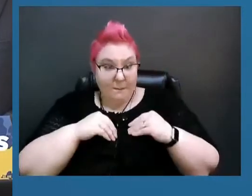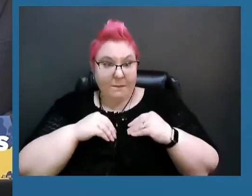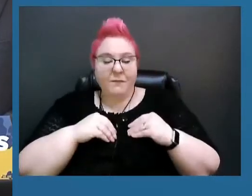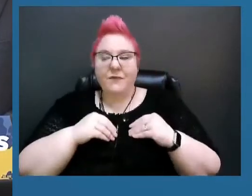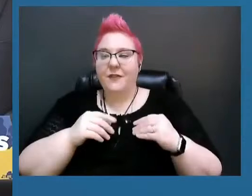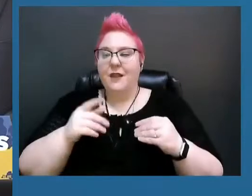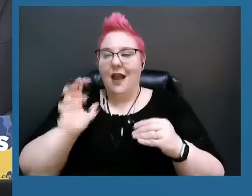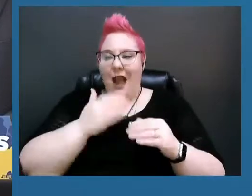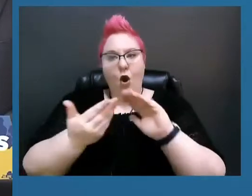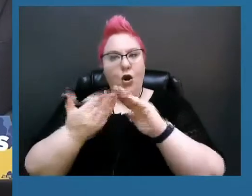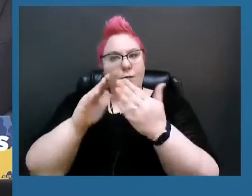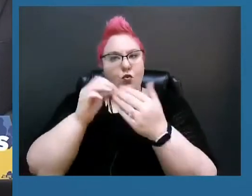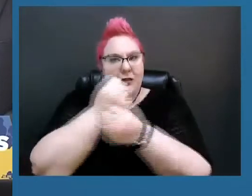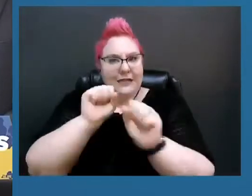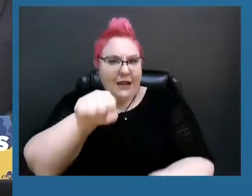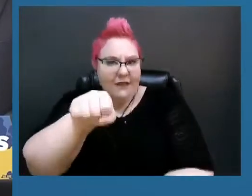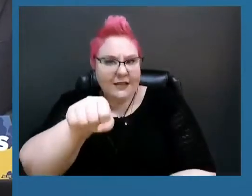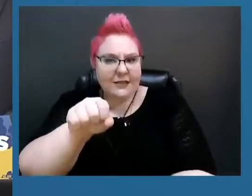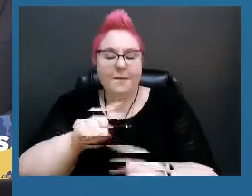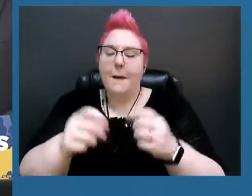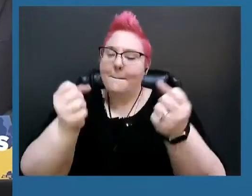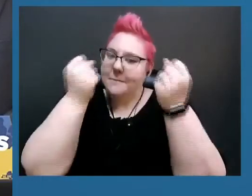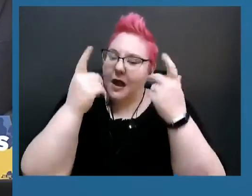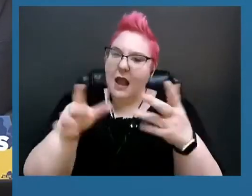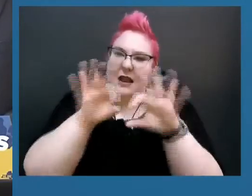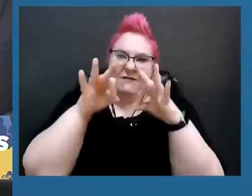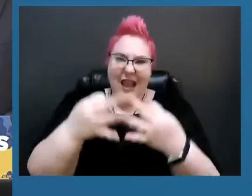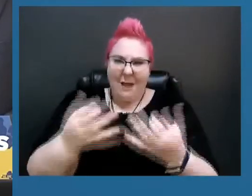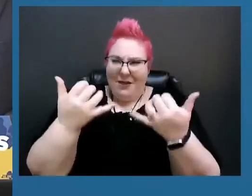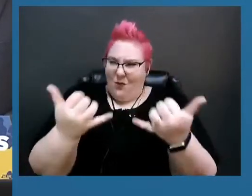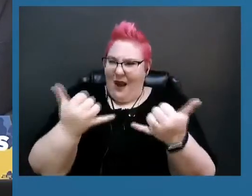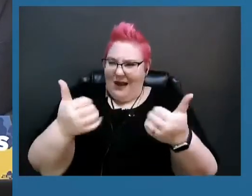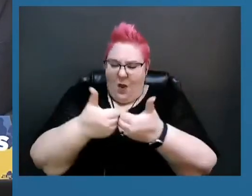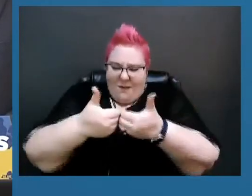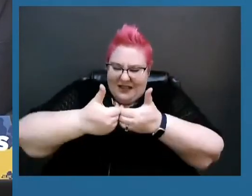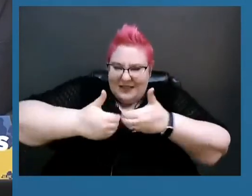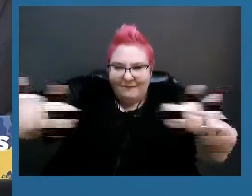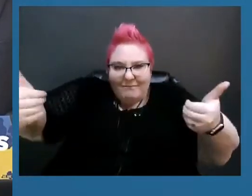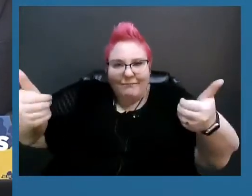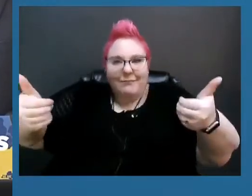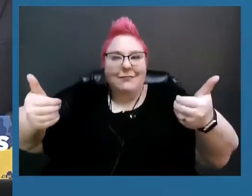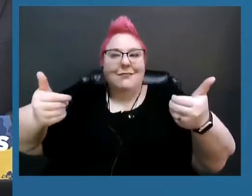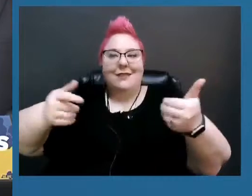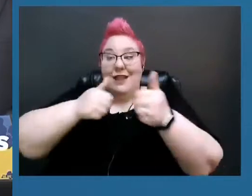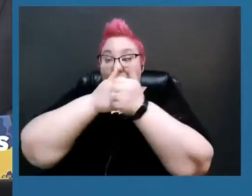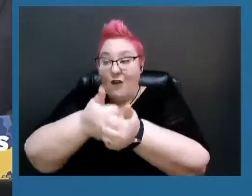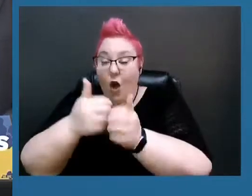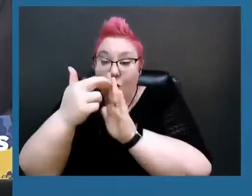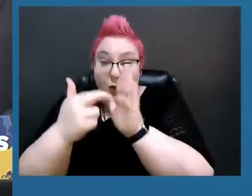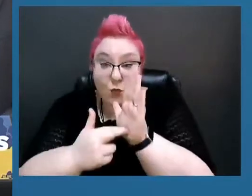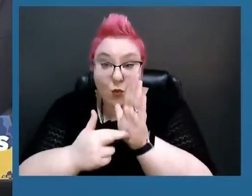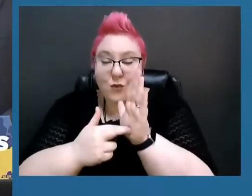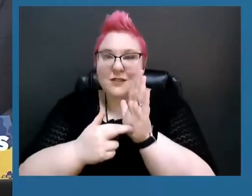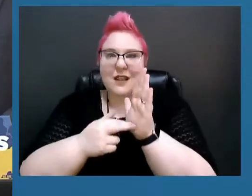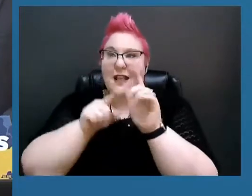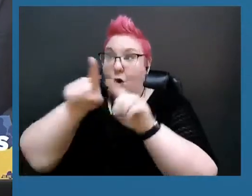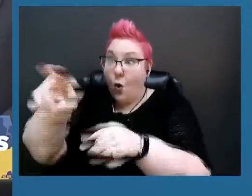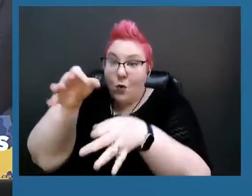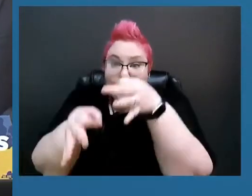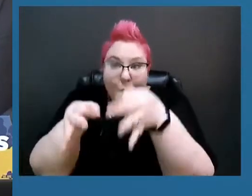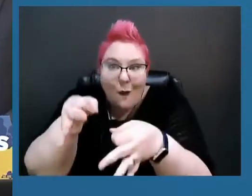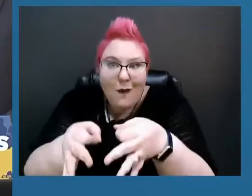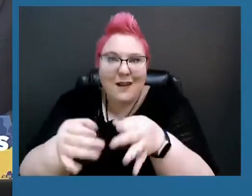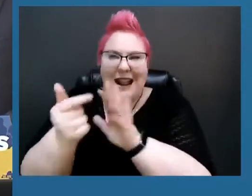safe. But there are so many families that are being separated right now. People following the rules, going into the courthouse with